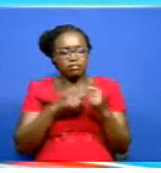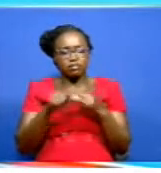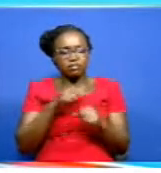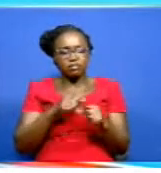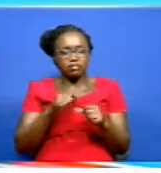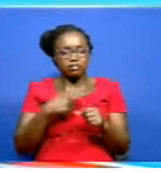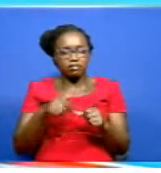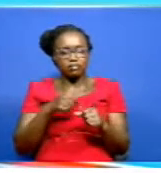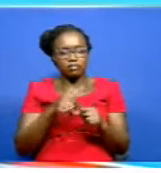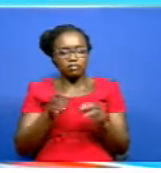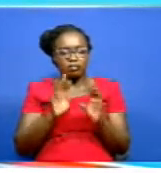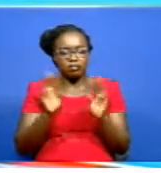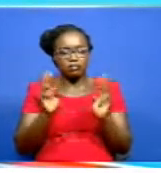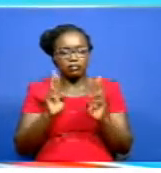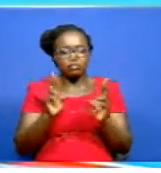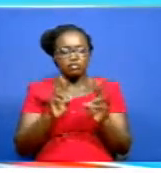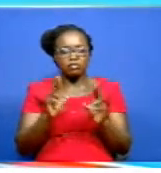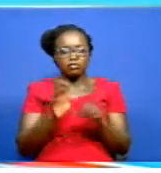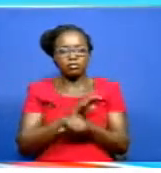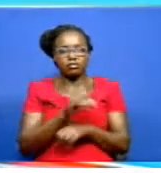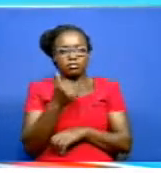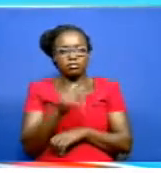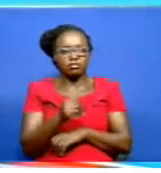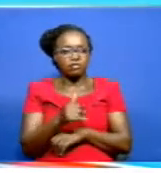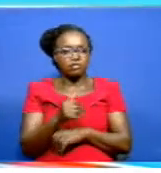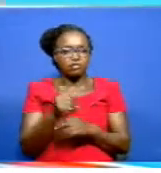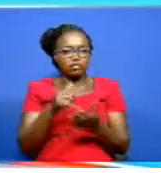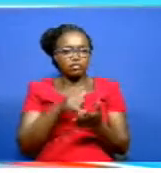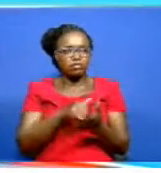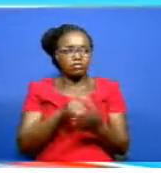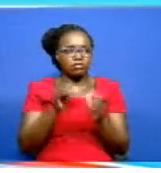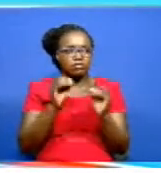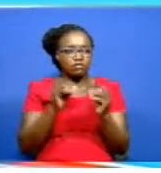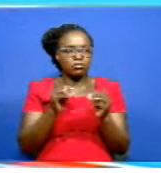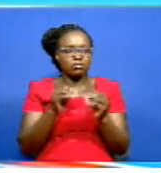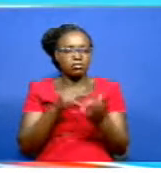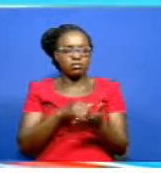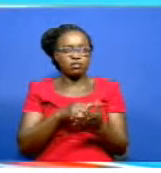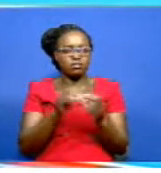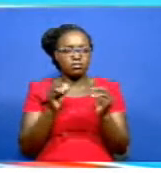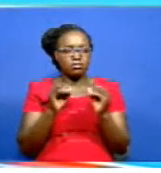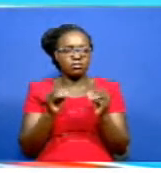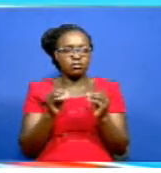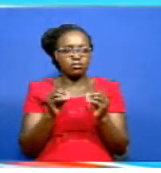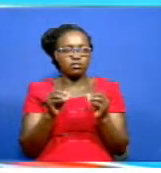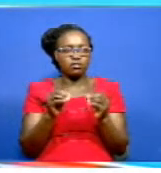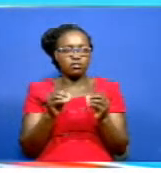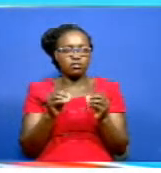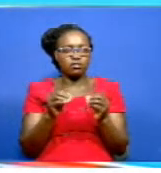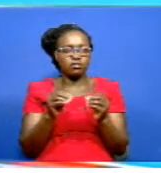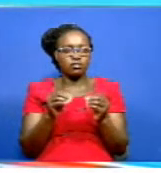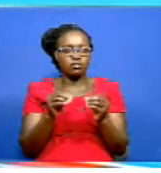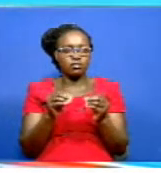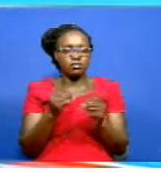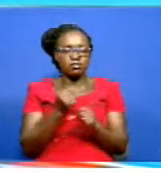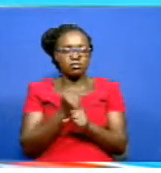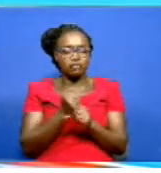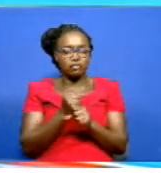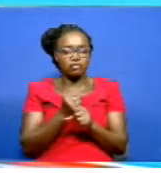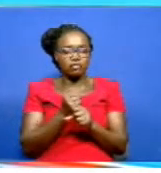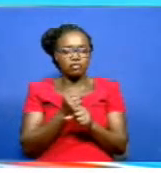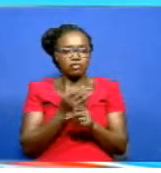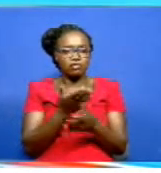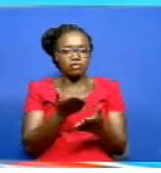not well prepared, we were not informed, we've not been involved. And of course, there is a task force in place to take care of